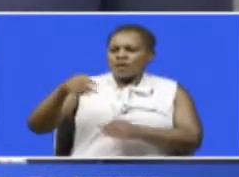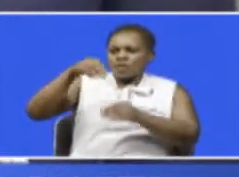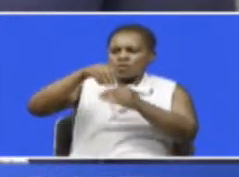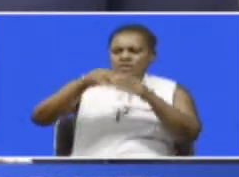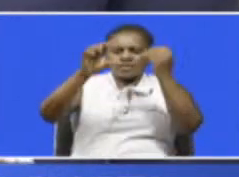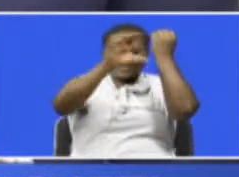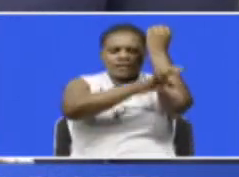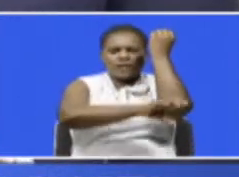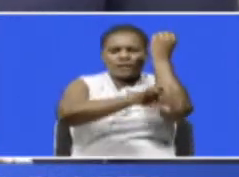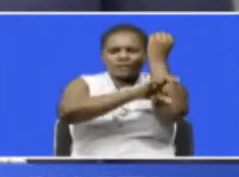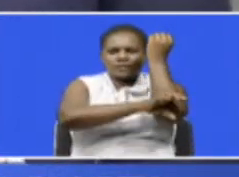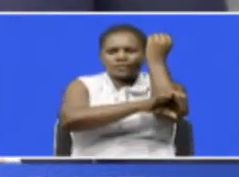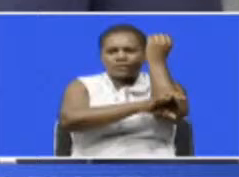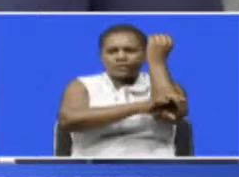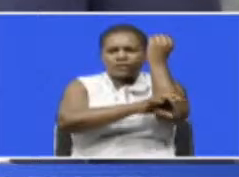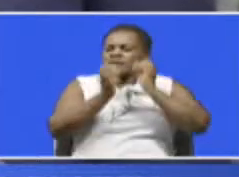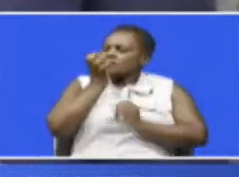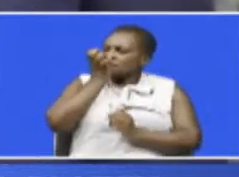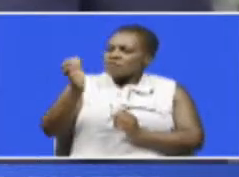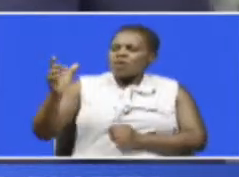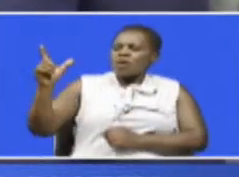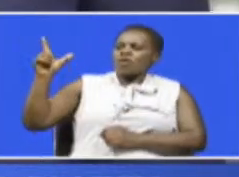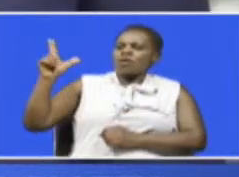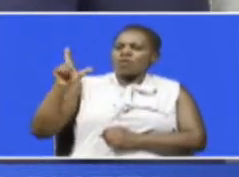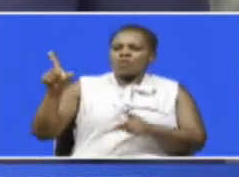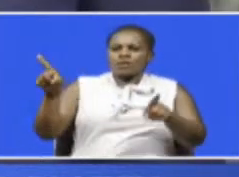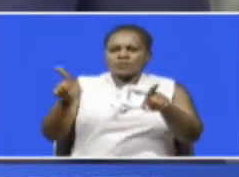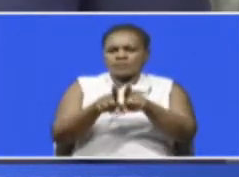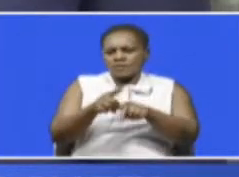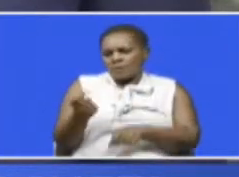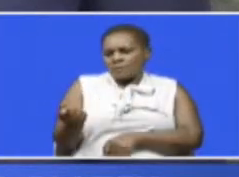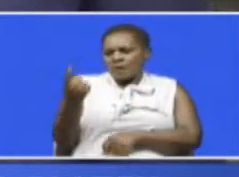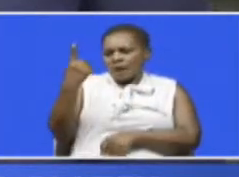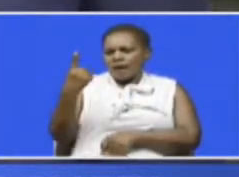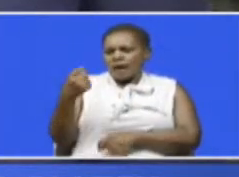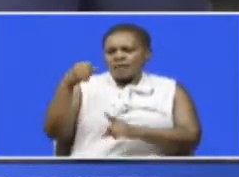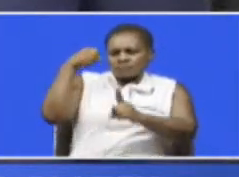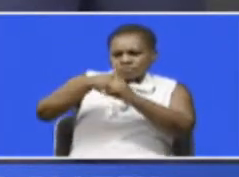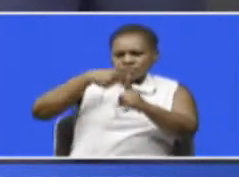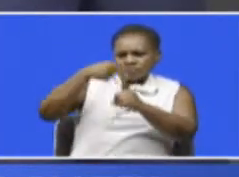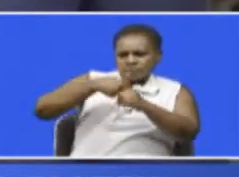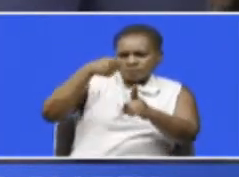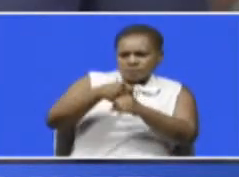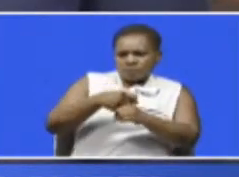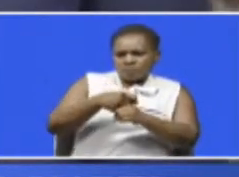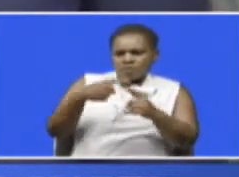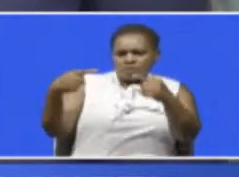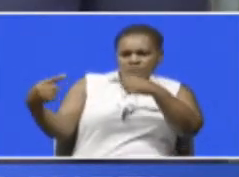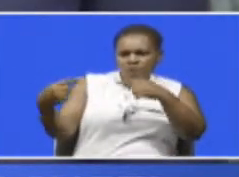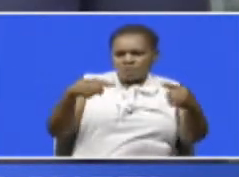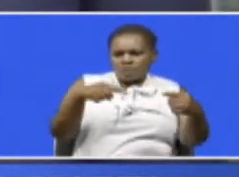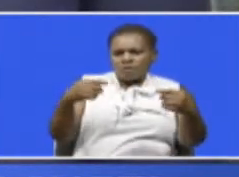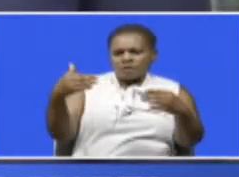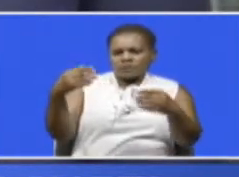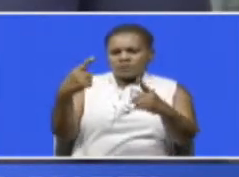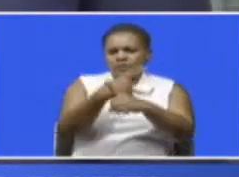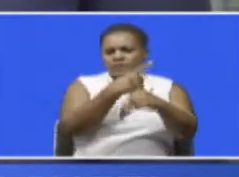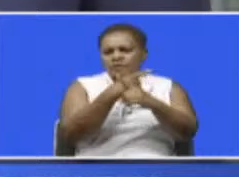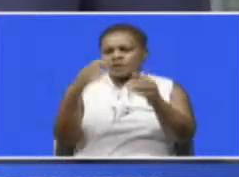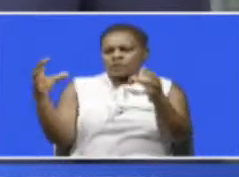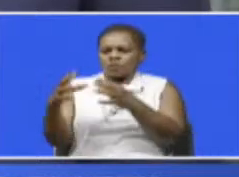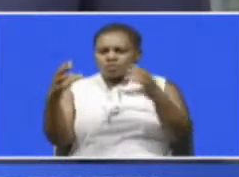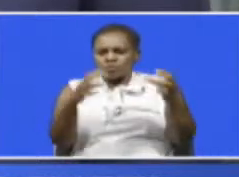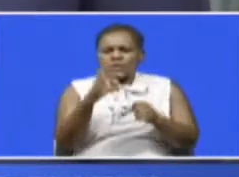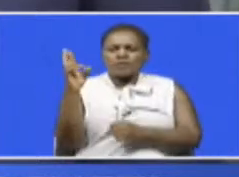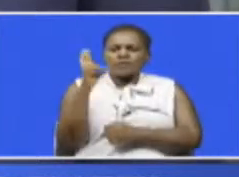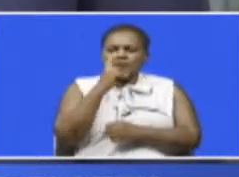country. This disregard of the law has triggered violent confrontations among different groups, thus